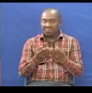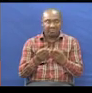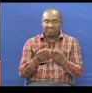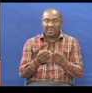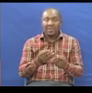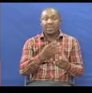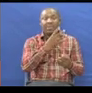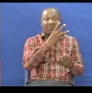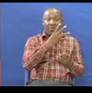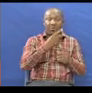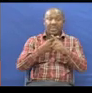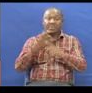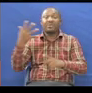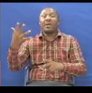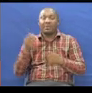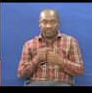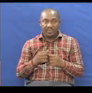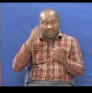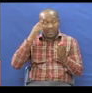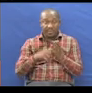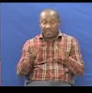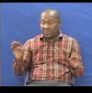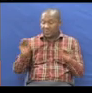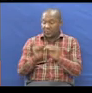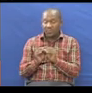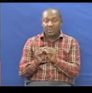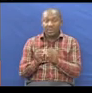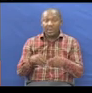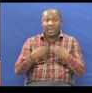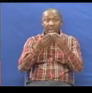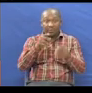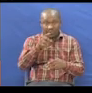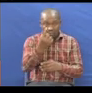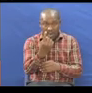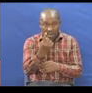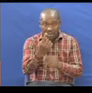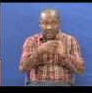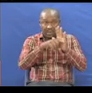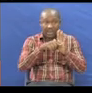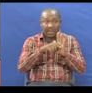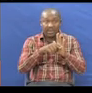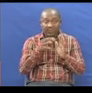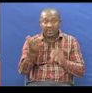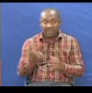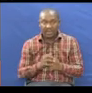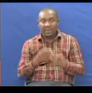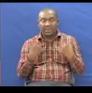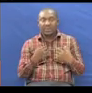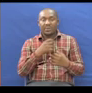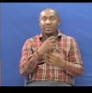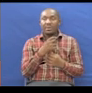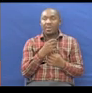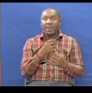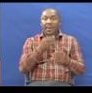5 whose summation, by giving one of the numbers negative, can give you 1. Now, x here,